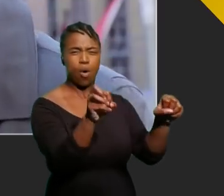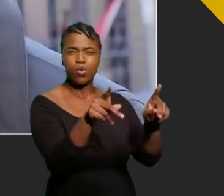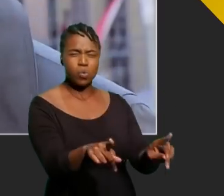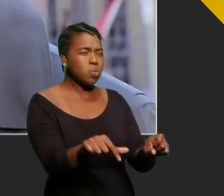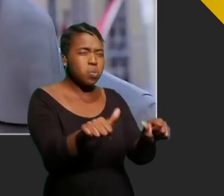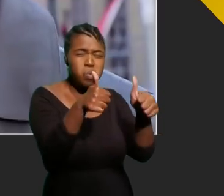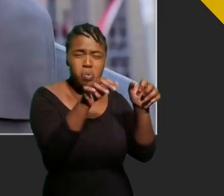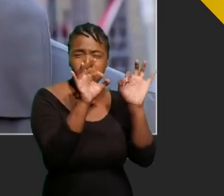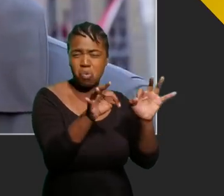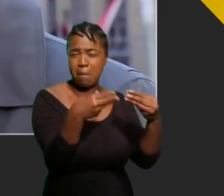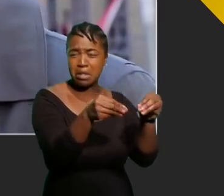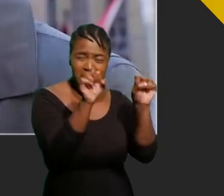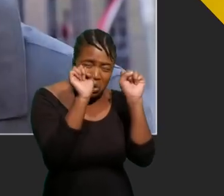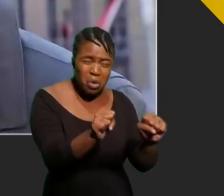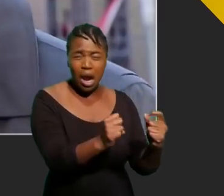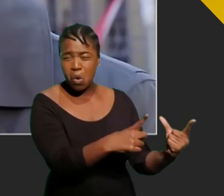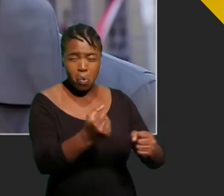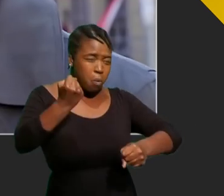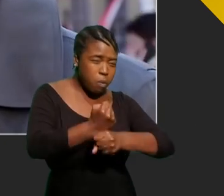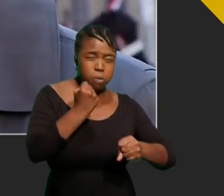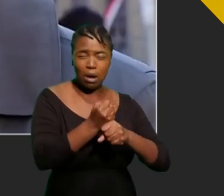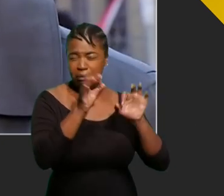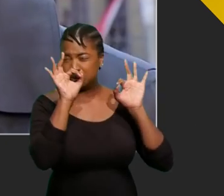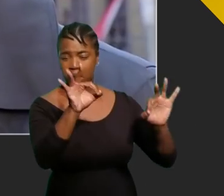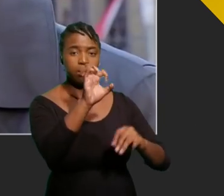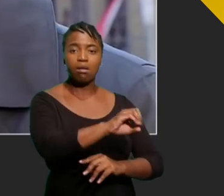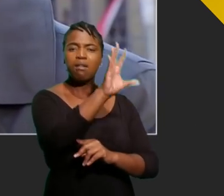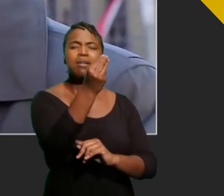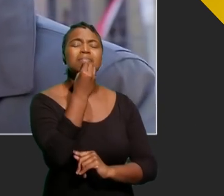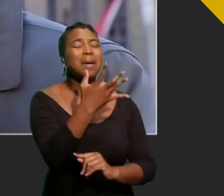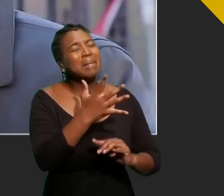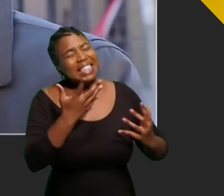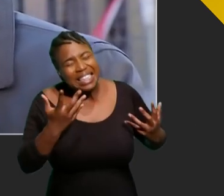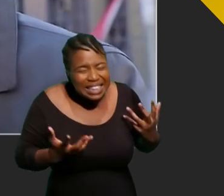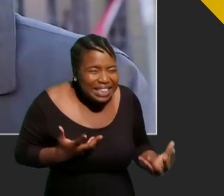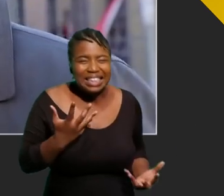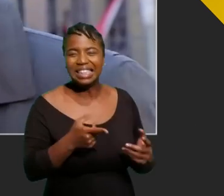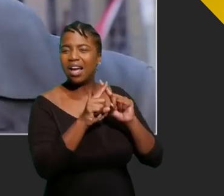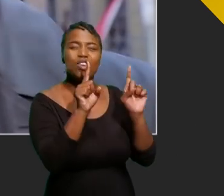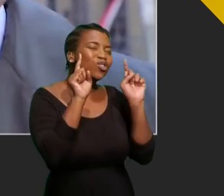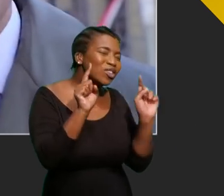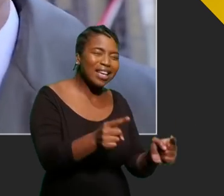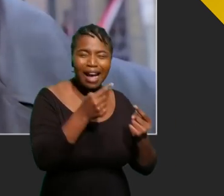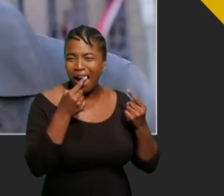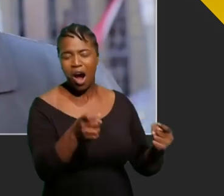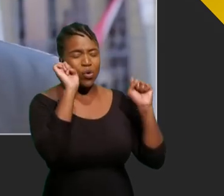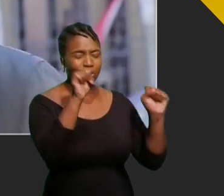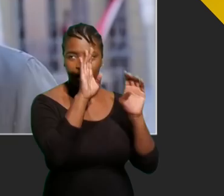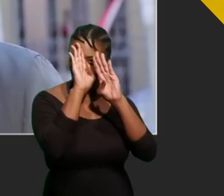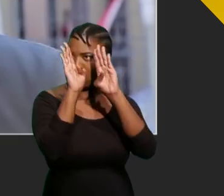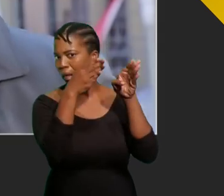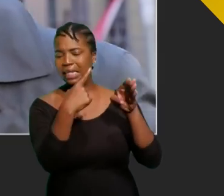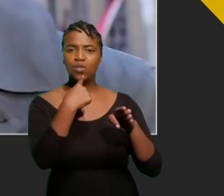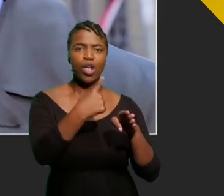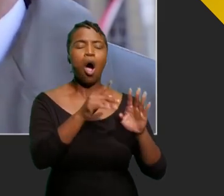The potential is enormous. The labor force is fantastic. But you cannot just turn around to people